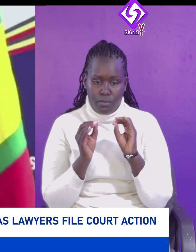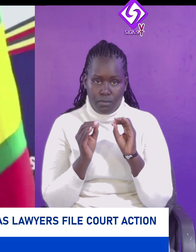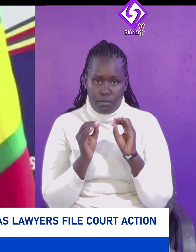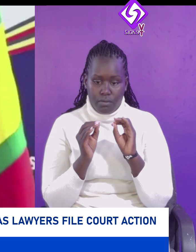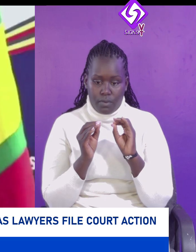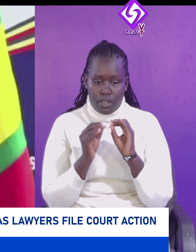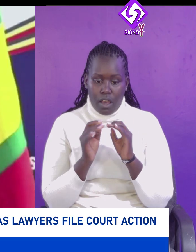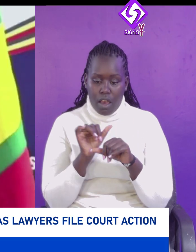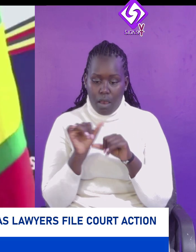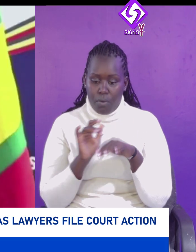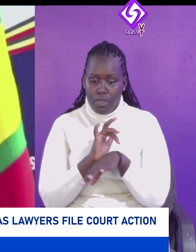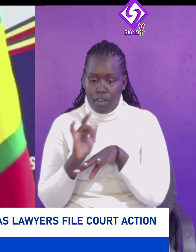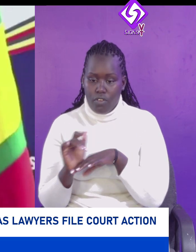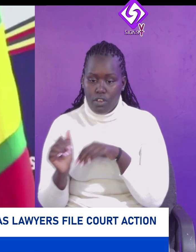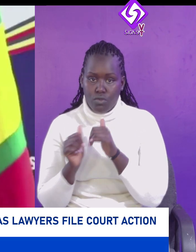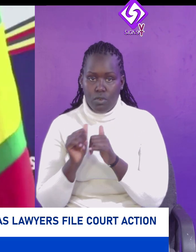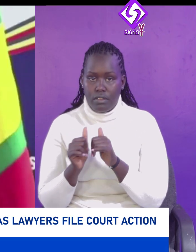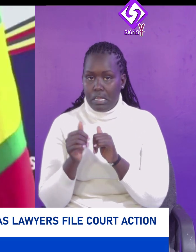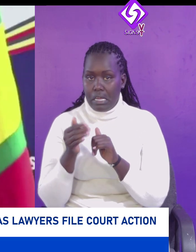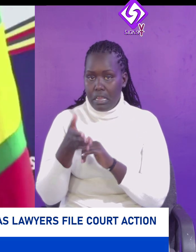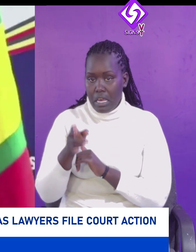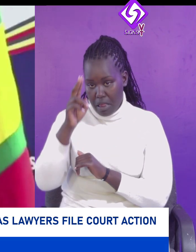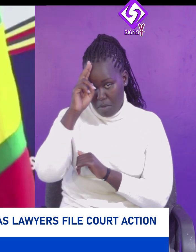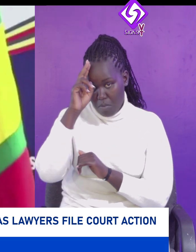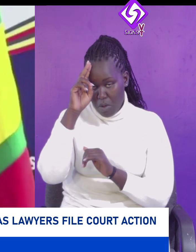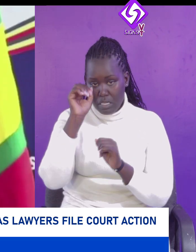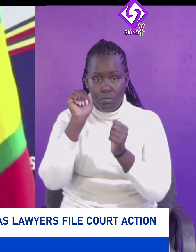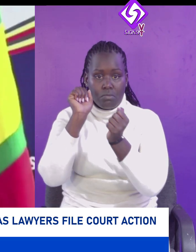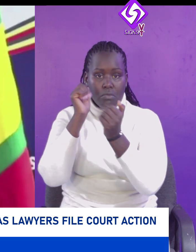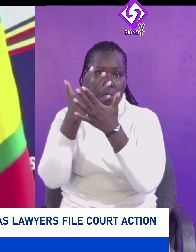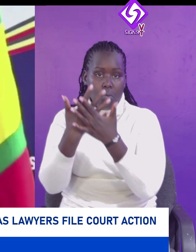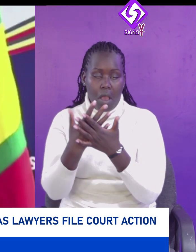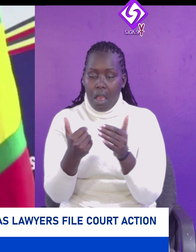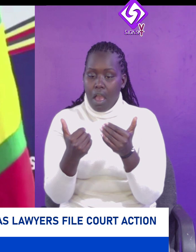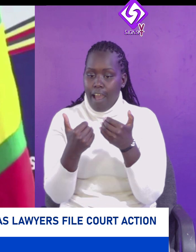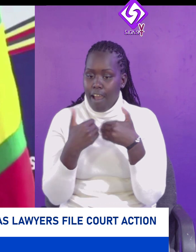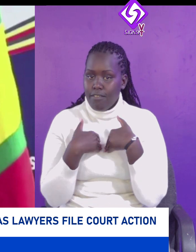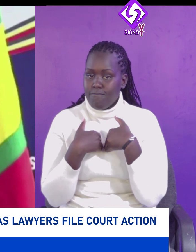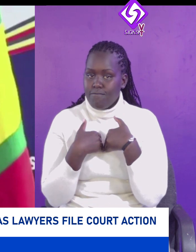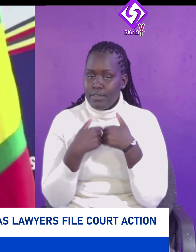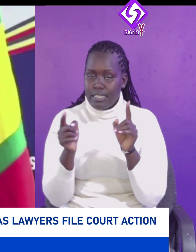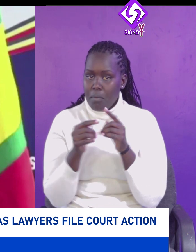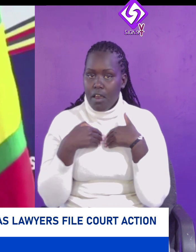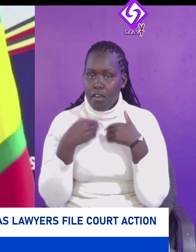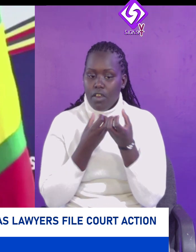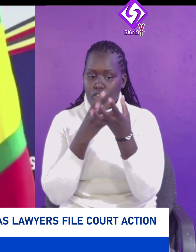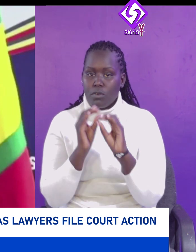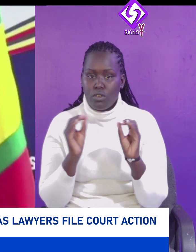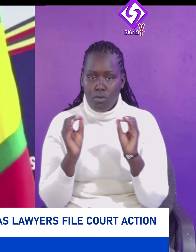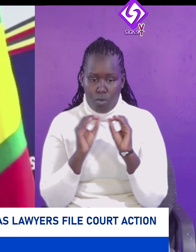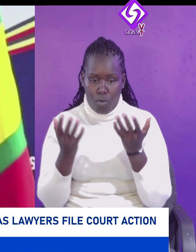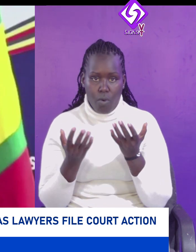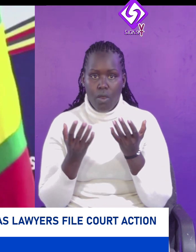to the effect that they are in police custody, nor do I have any information that they are